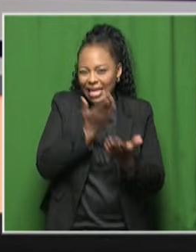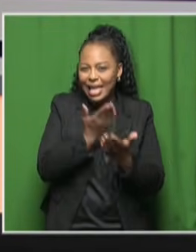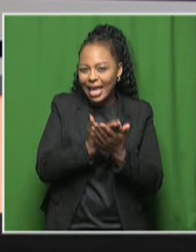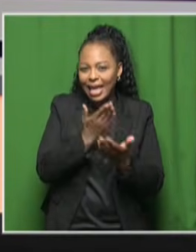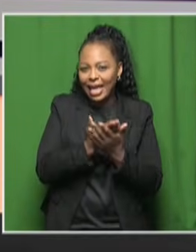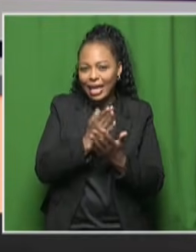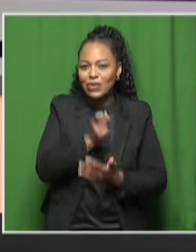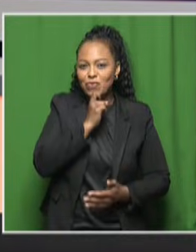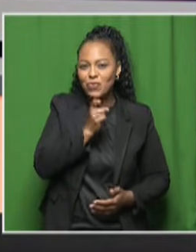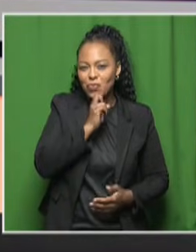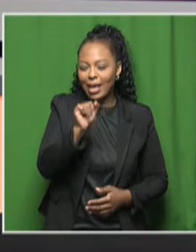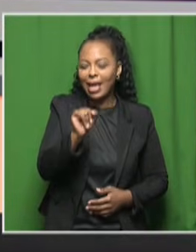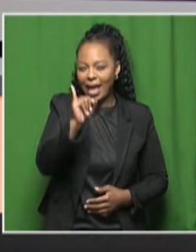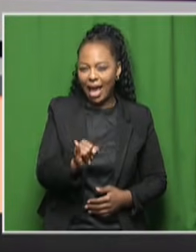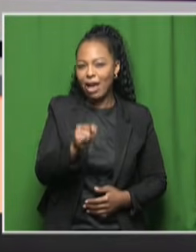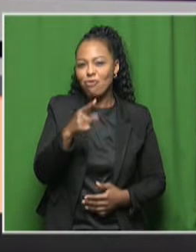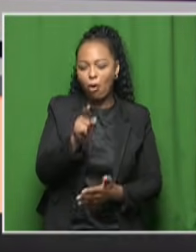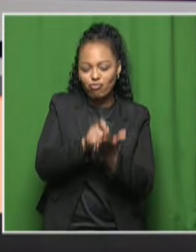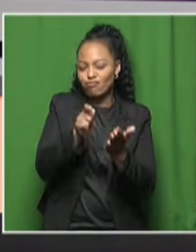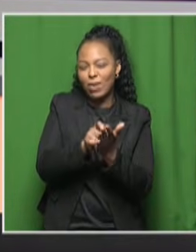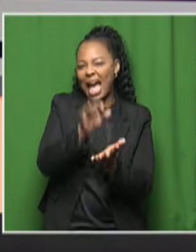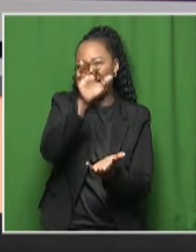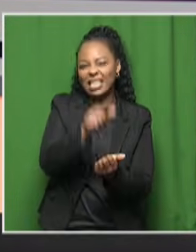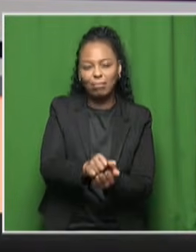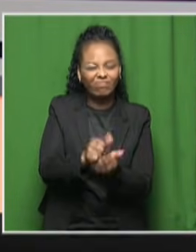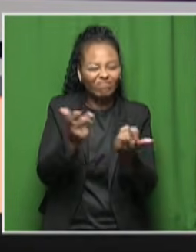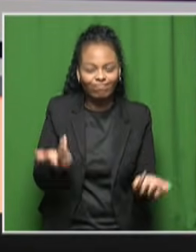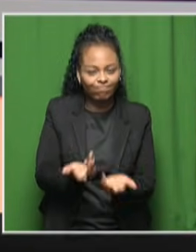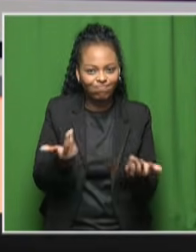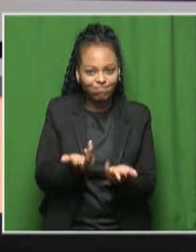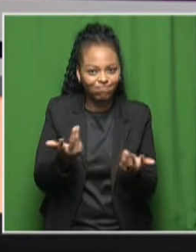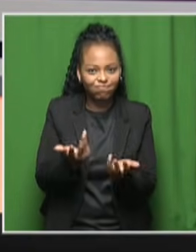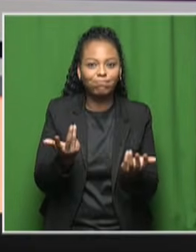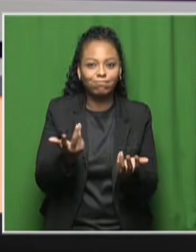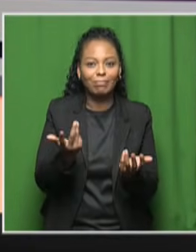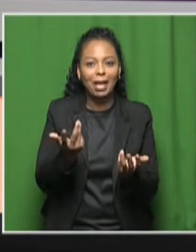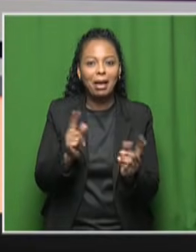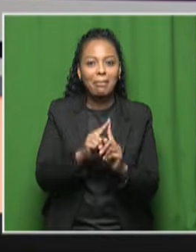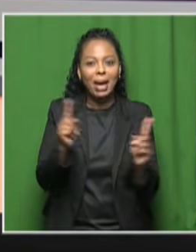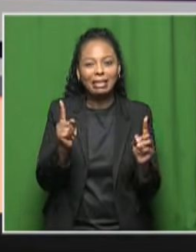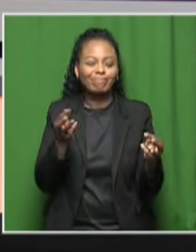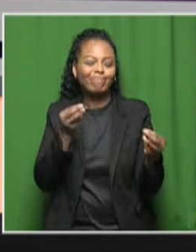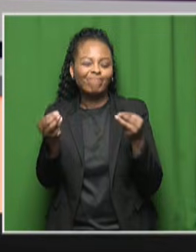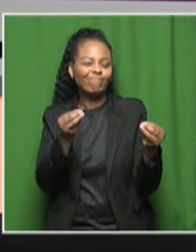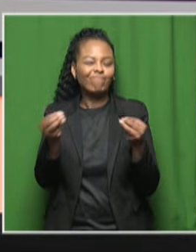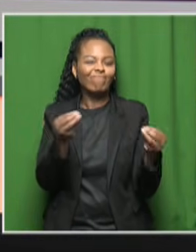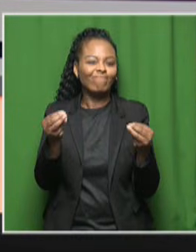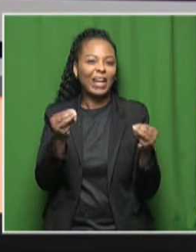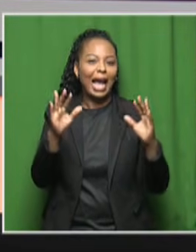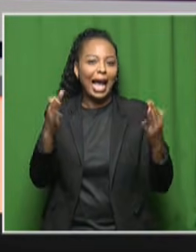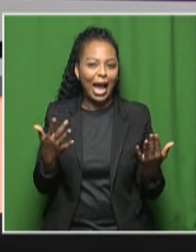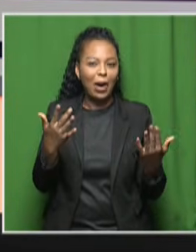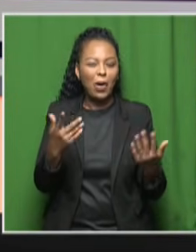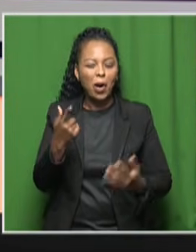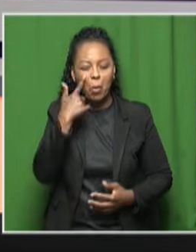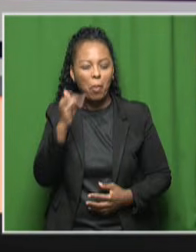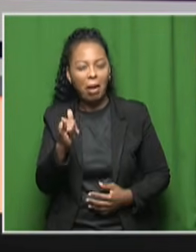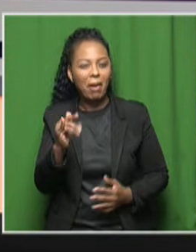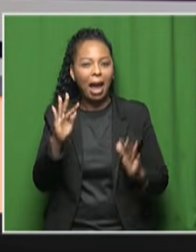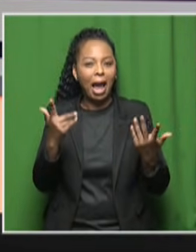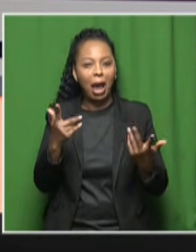use of AI? But how do you go about, drawing that line in the sand once again with regard to